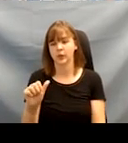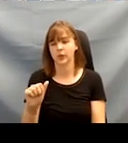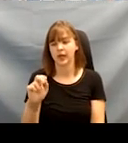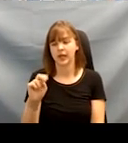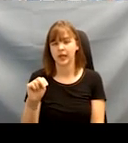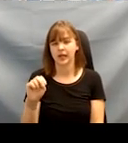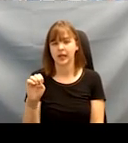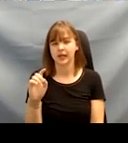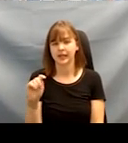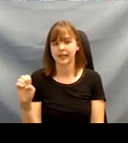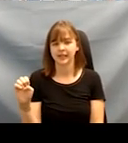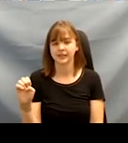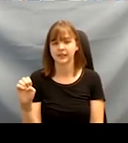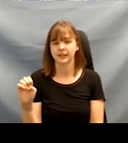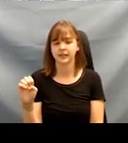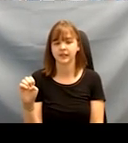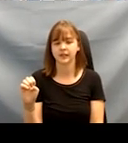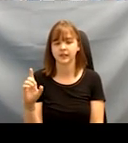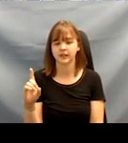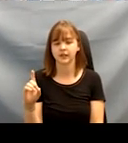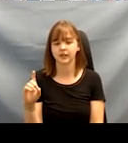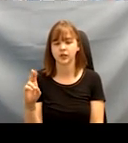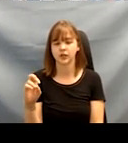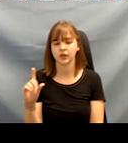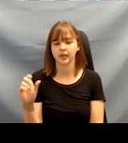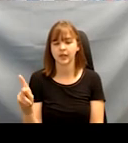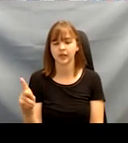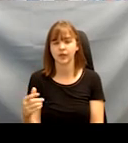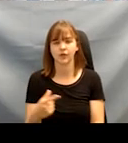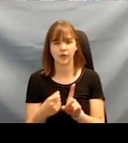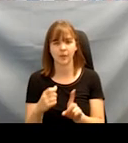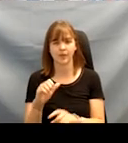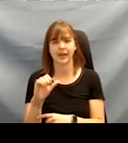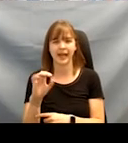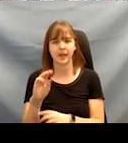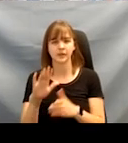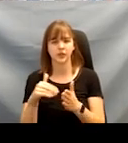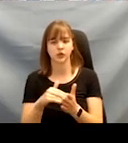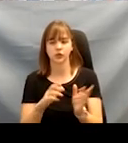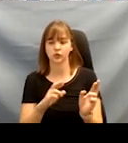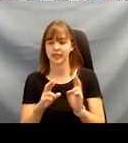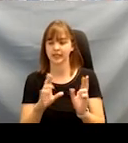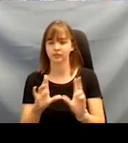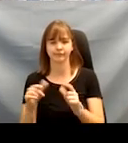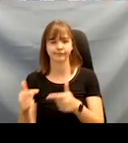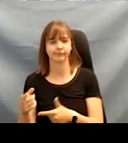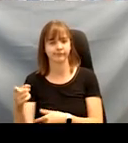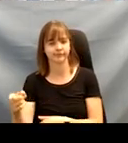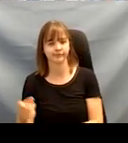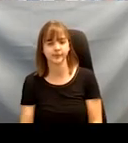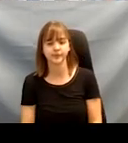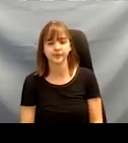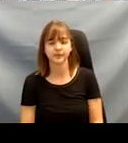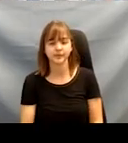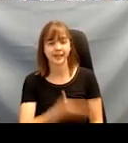has some words for you. So I'm going to turn this over to Annette right now. Thank you. Thank you, Kate. And thank you so much for